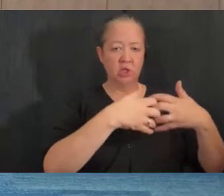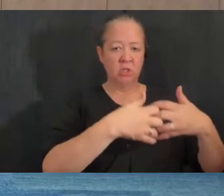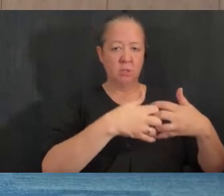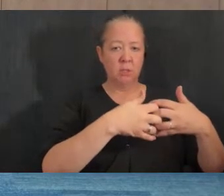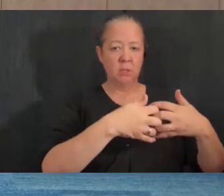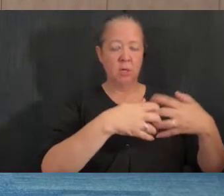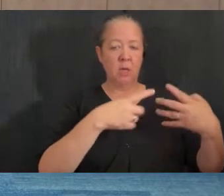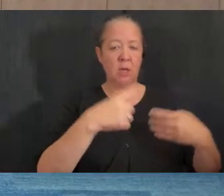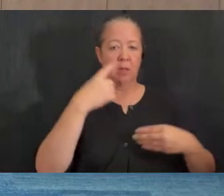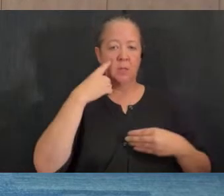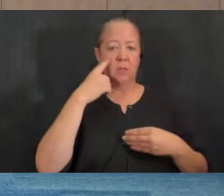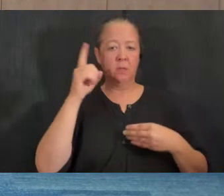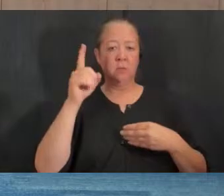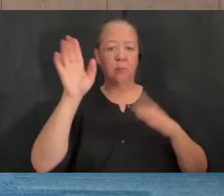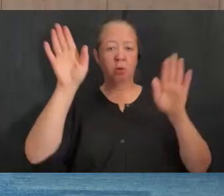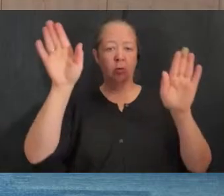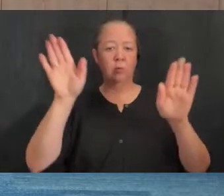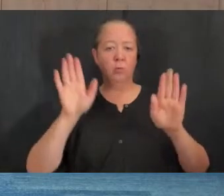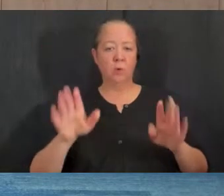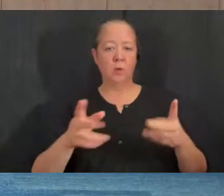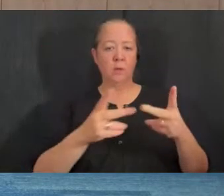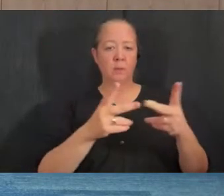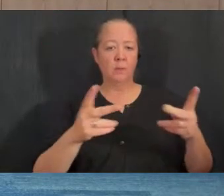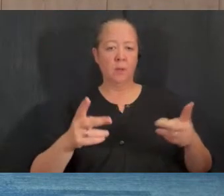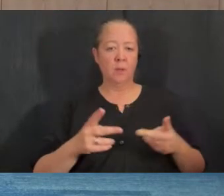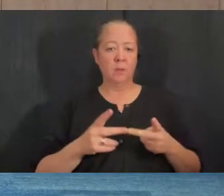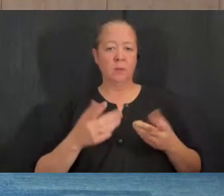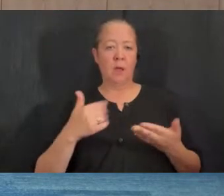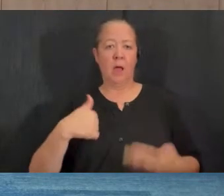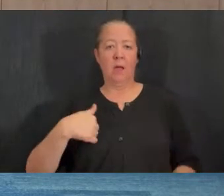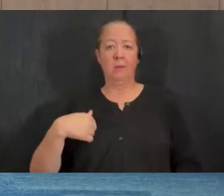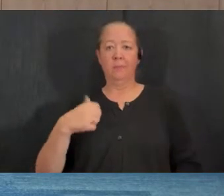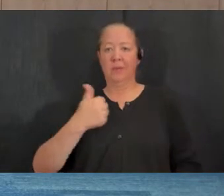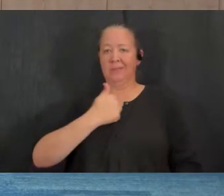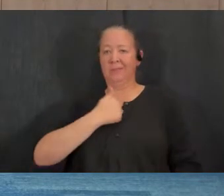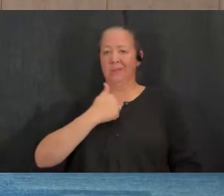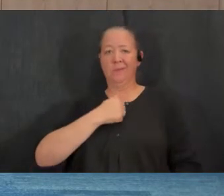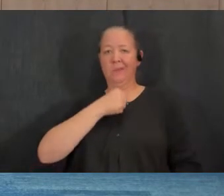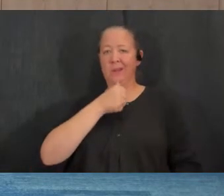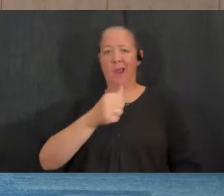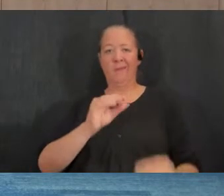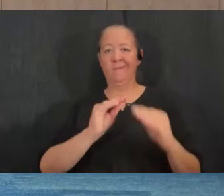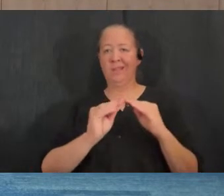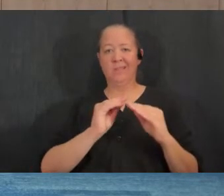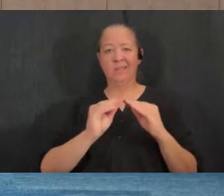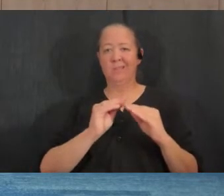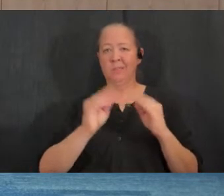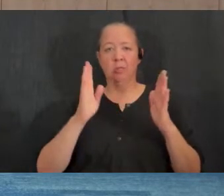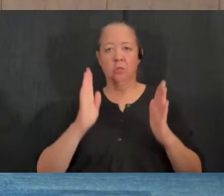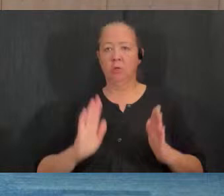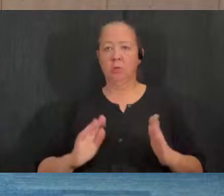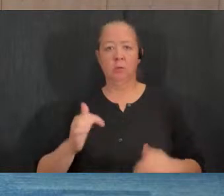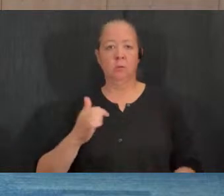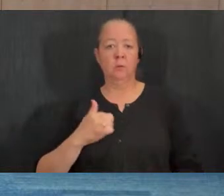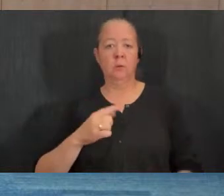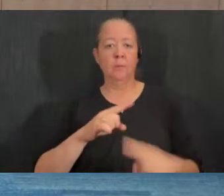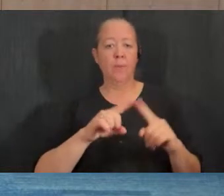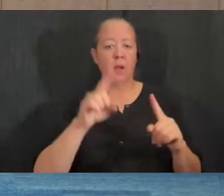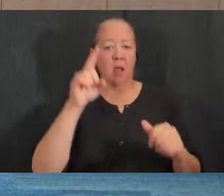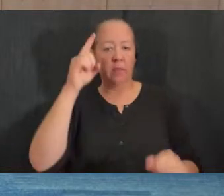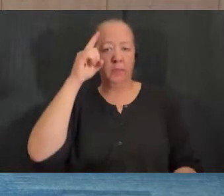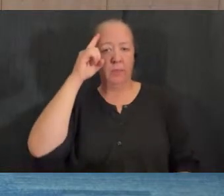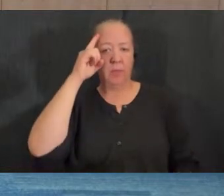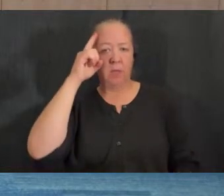every other month. I'm not a fixer myself, but I think a repair cafe could be a great